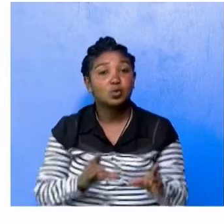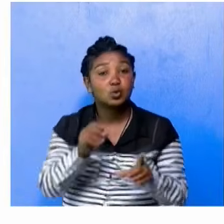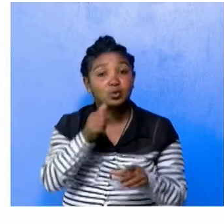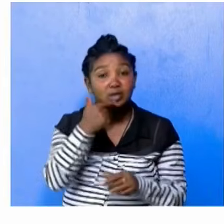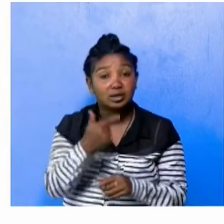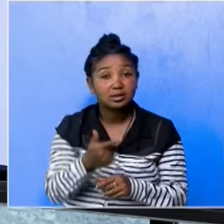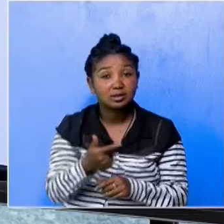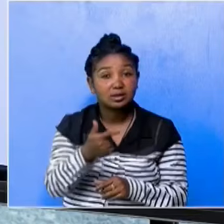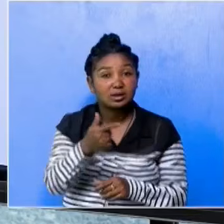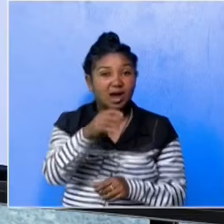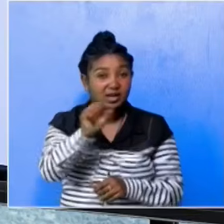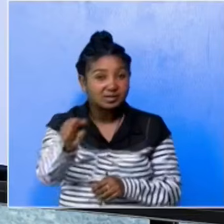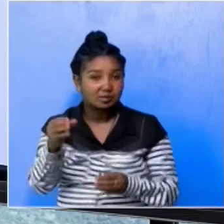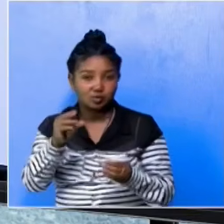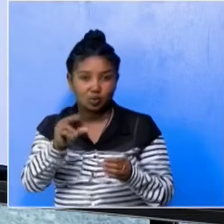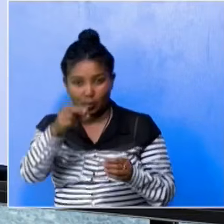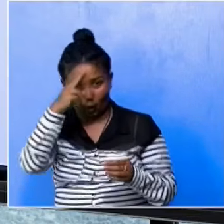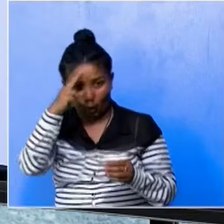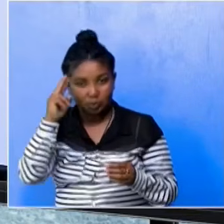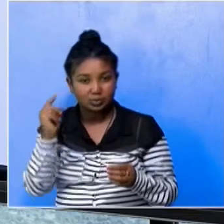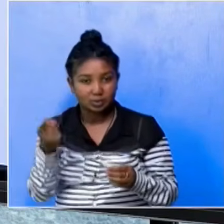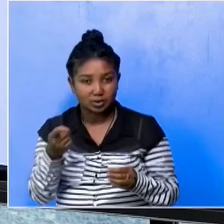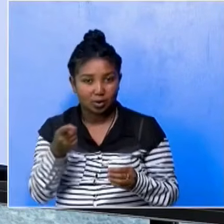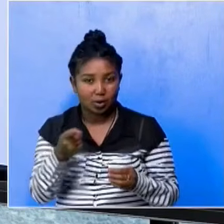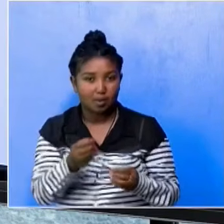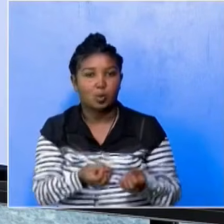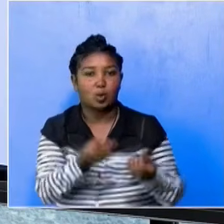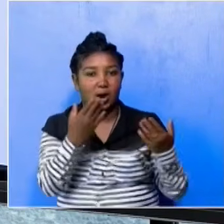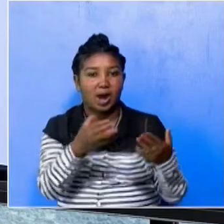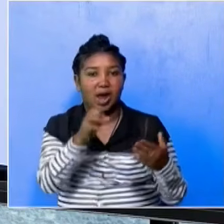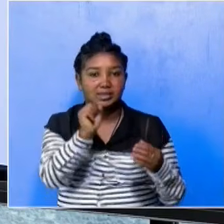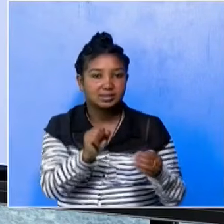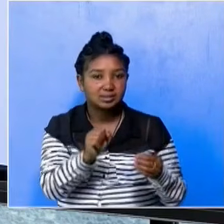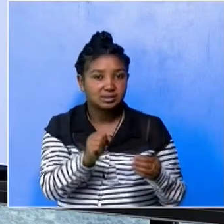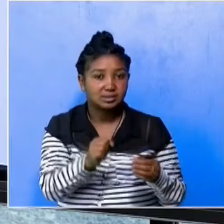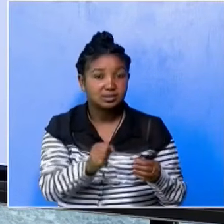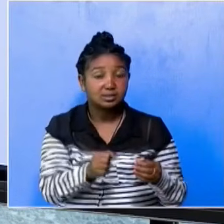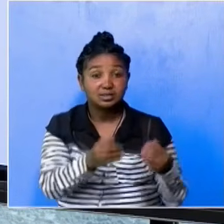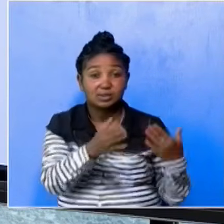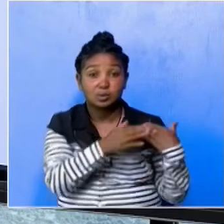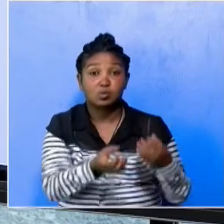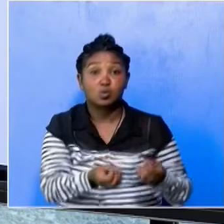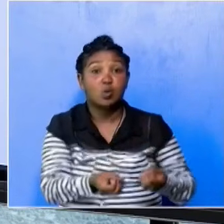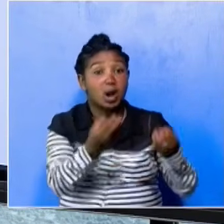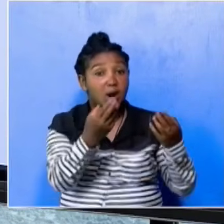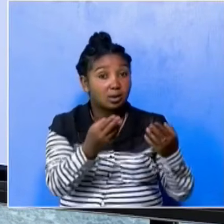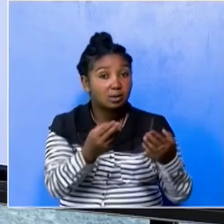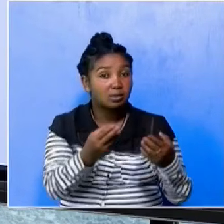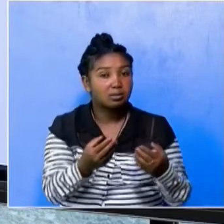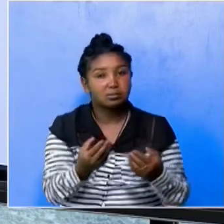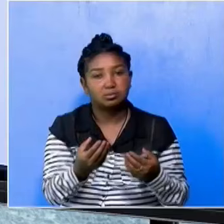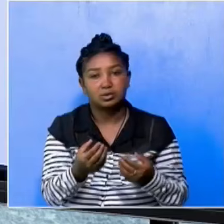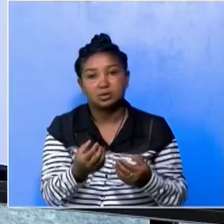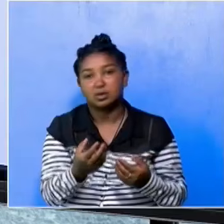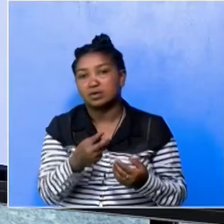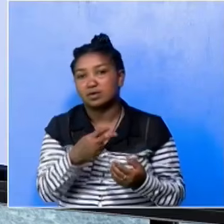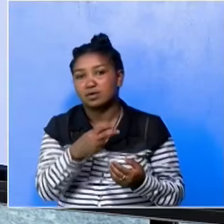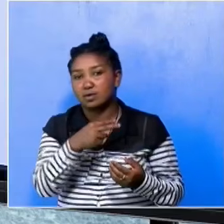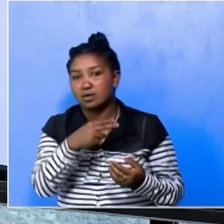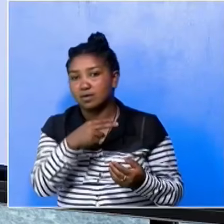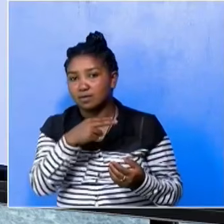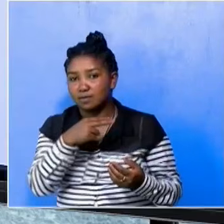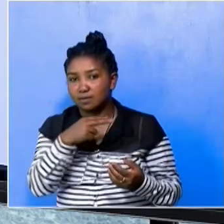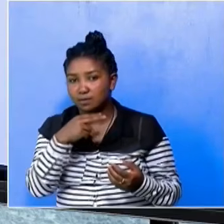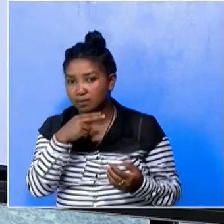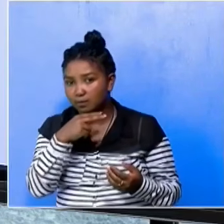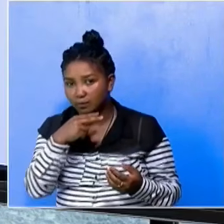say writes because this one is plural. If the subject is plural, we have to use plural verb. Verb without S or